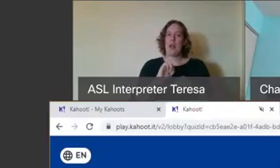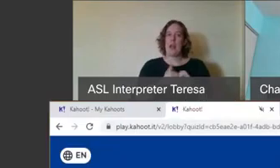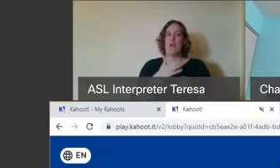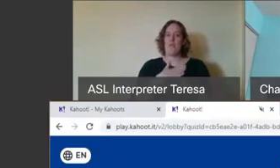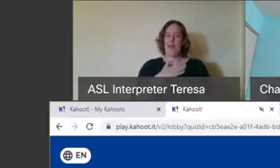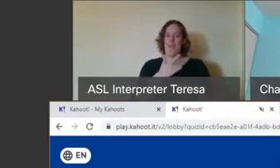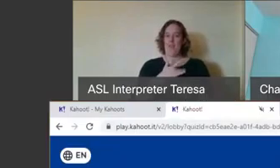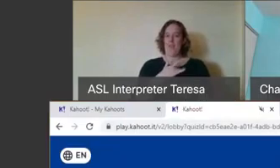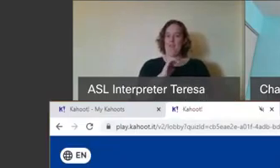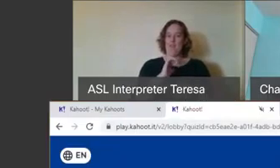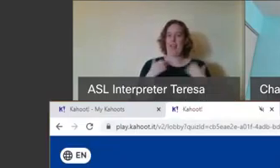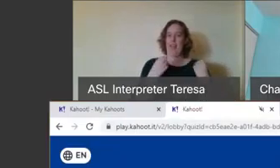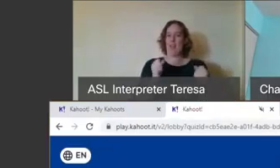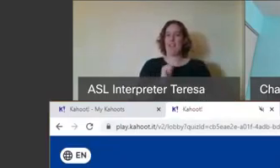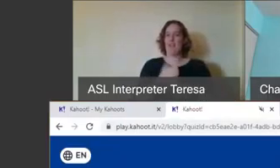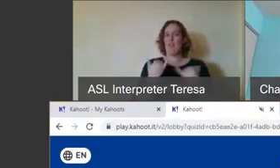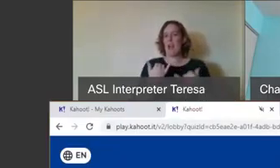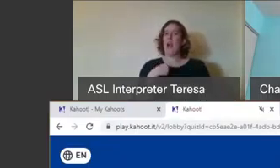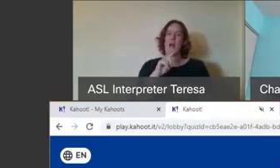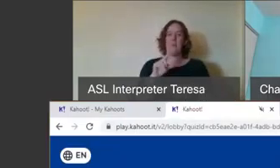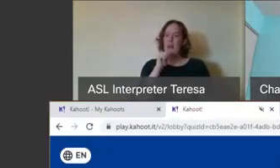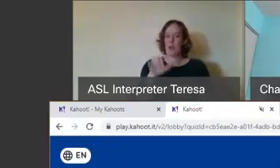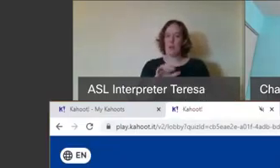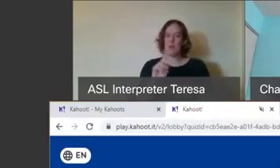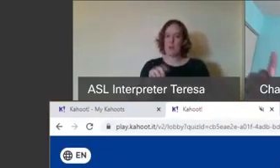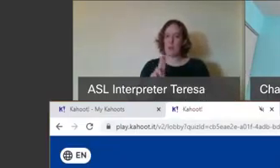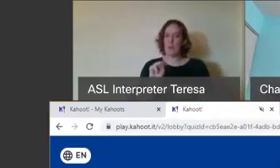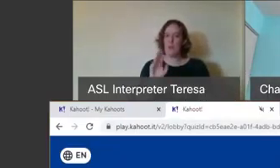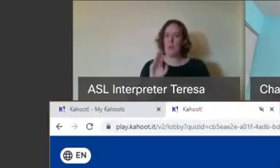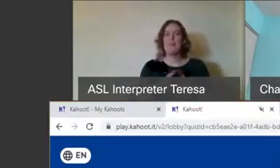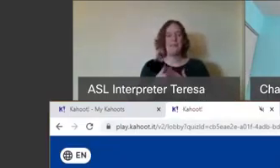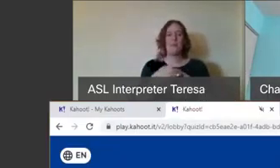thank you for texting. So if you want to take out your phone and go to